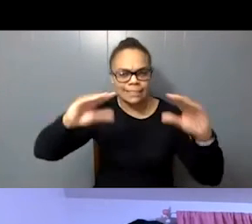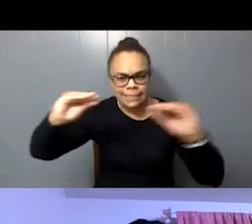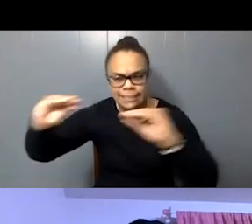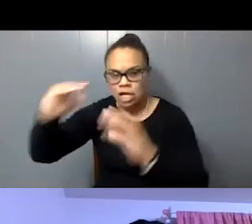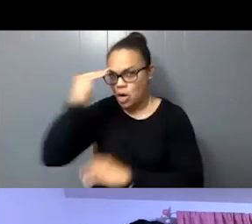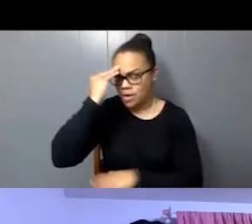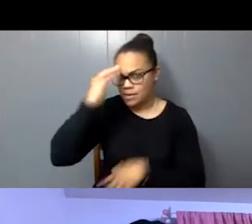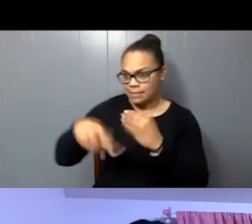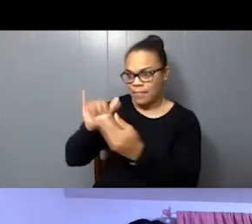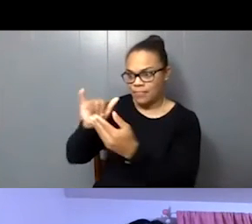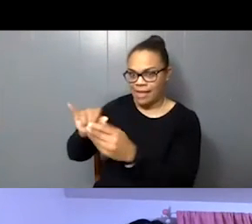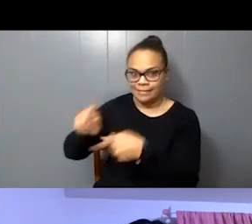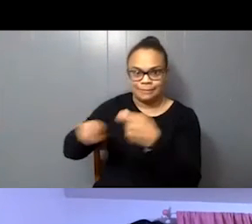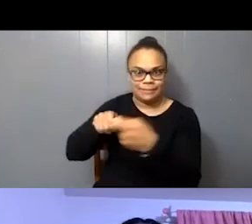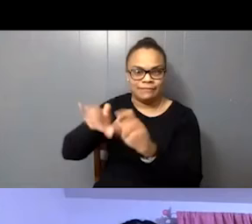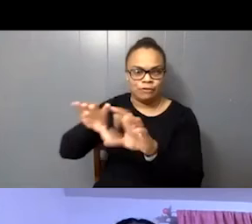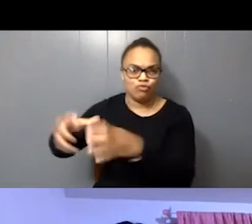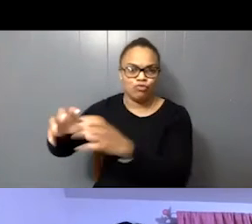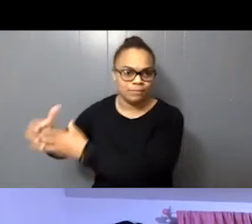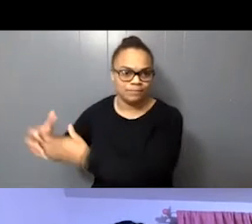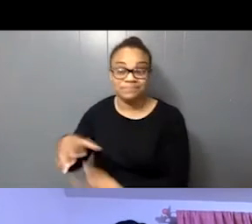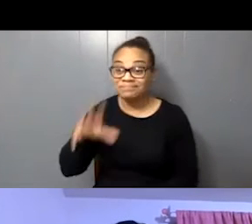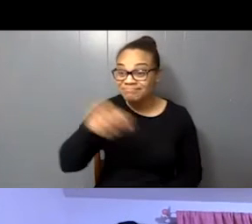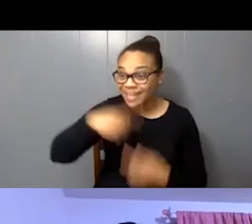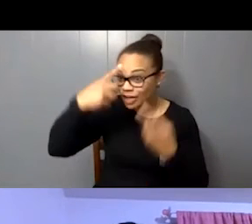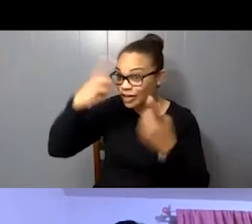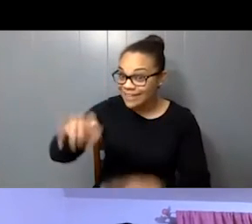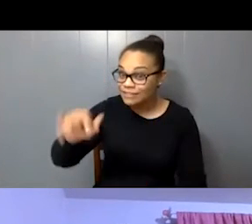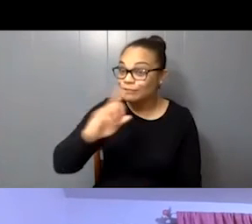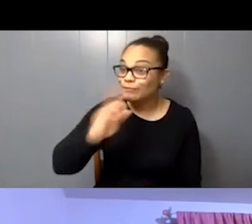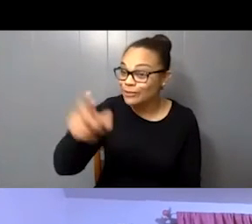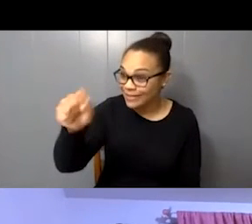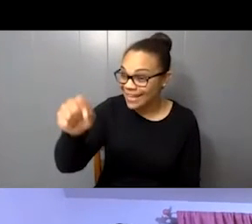I agree. That's absolutely true. Awesome.